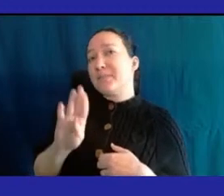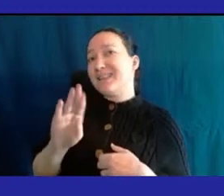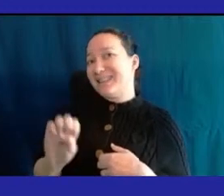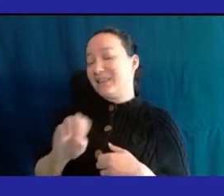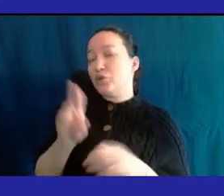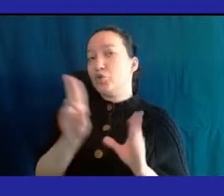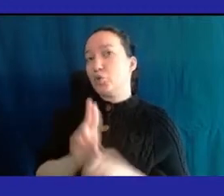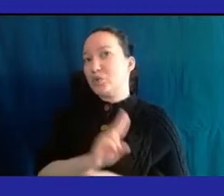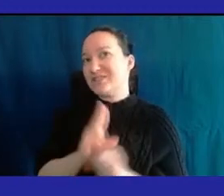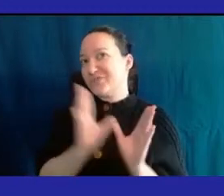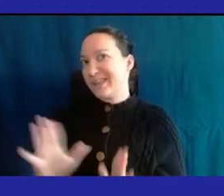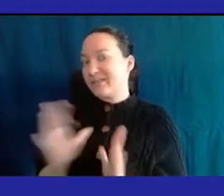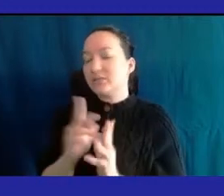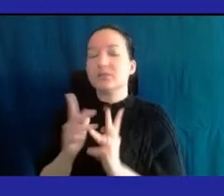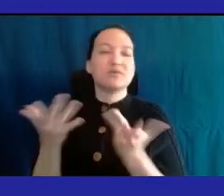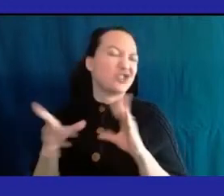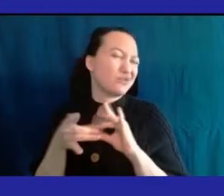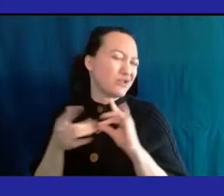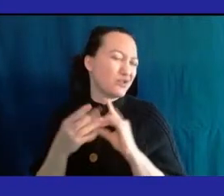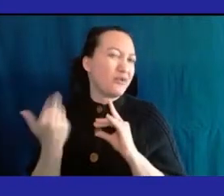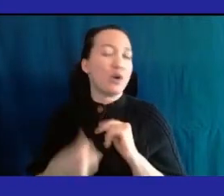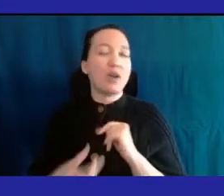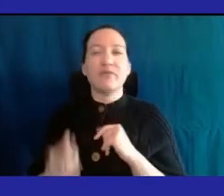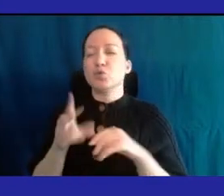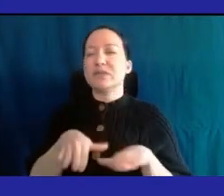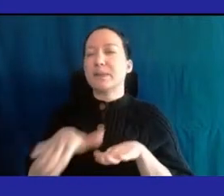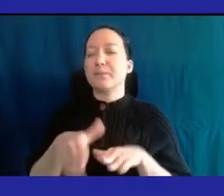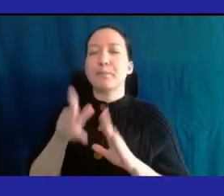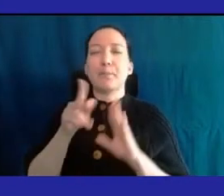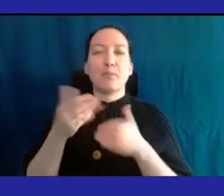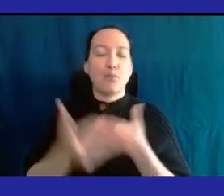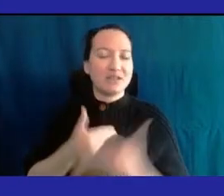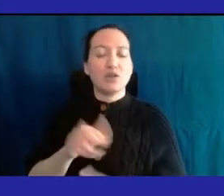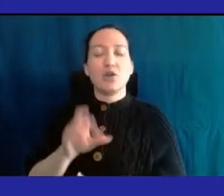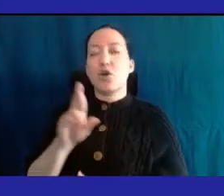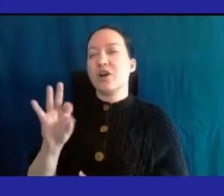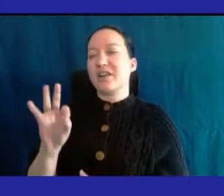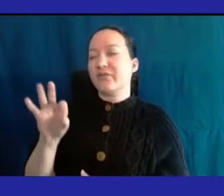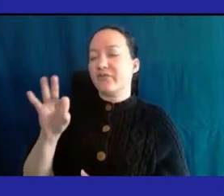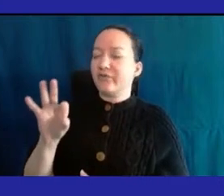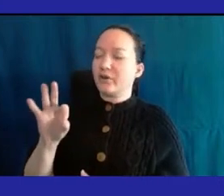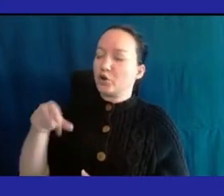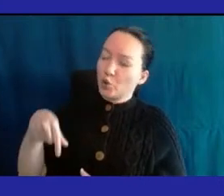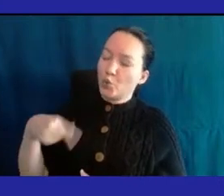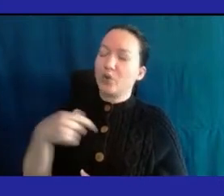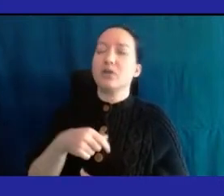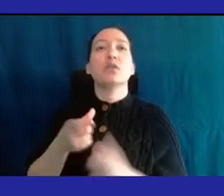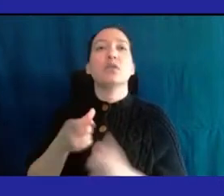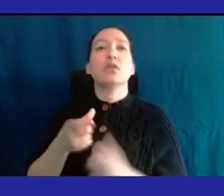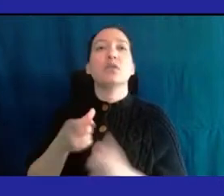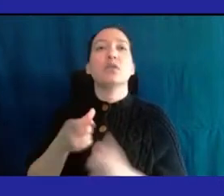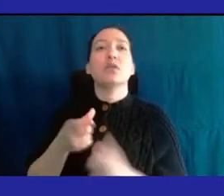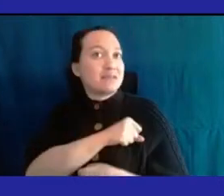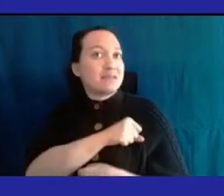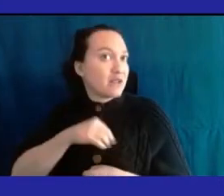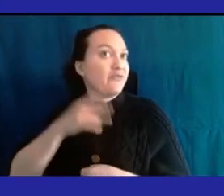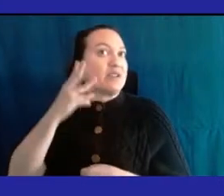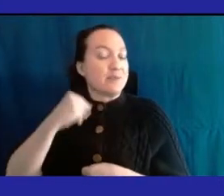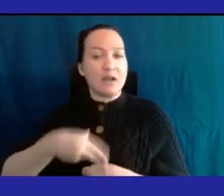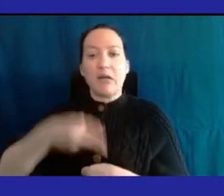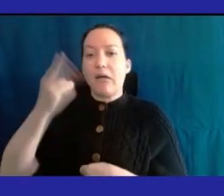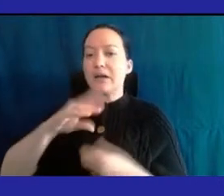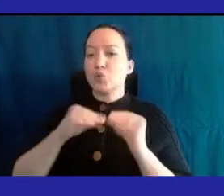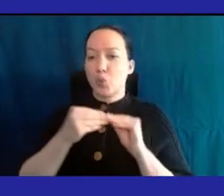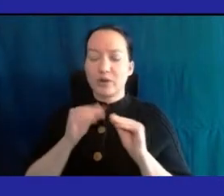plan, as mentioned before, two-step process, RFQ, to evaluate mainly the firm and the staff experience. So that's where the highest scoring criteria